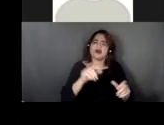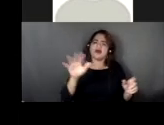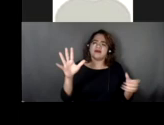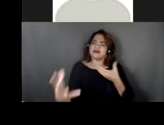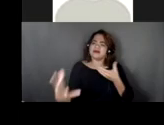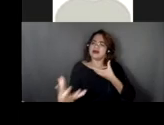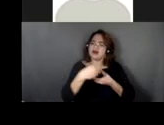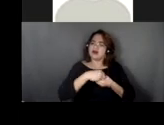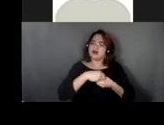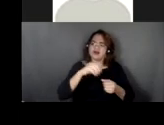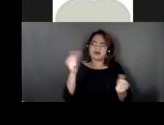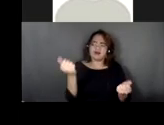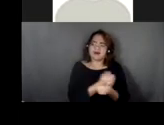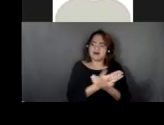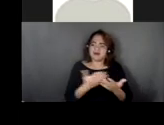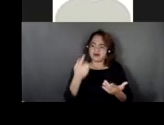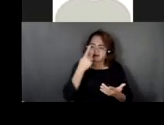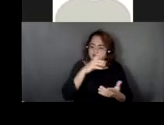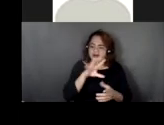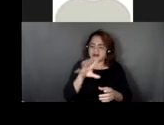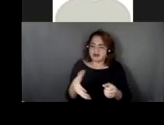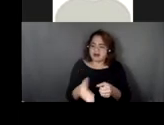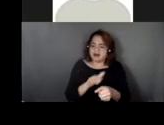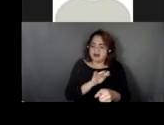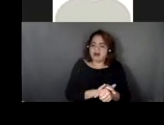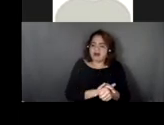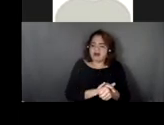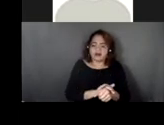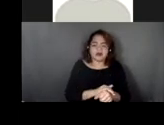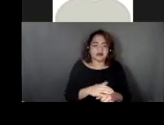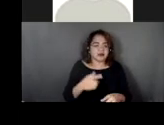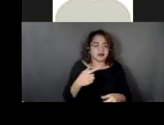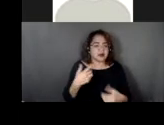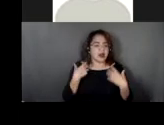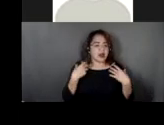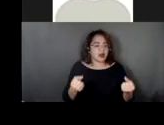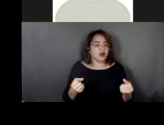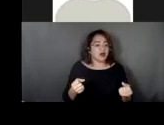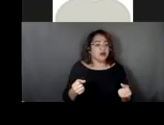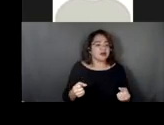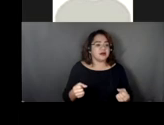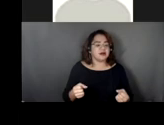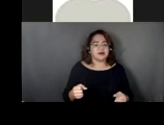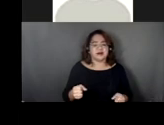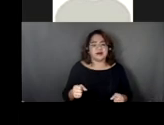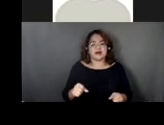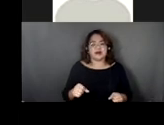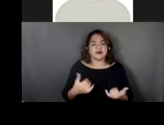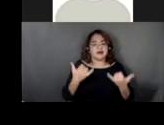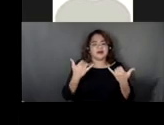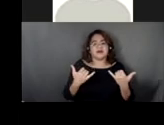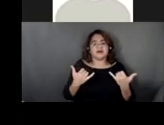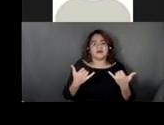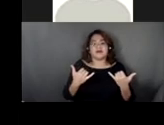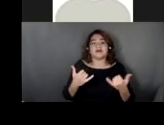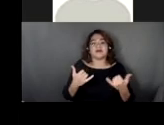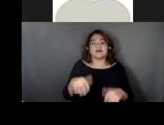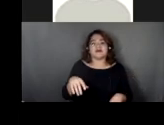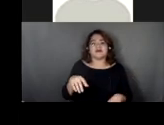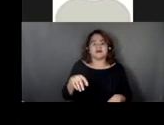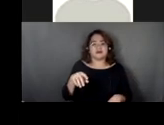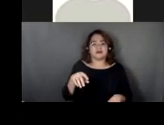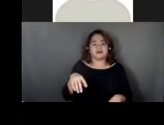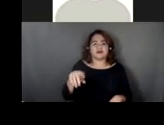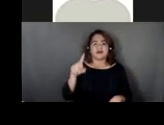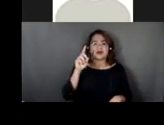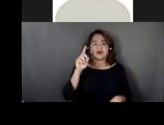more questions, to please put them in the chat. And at this time, I'd like to invite the other physicians that are part of Dr.